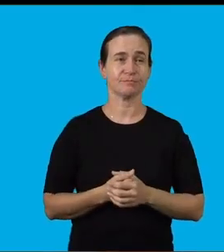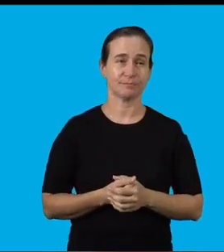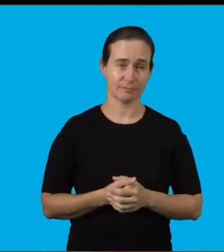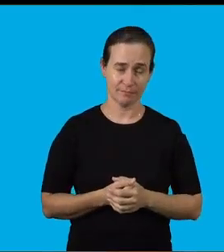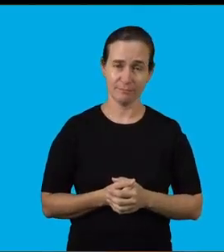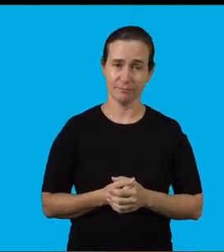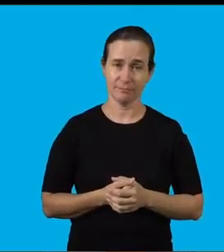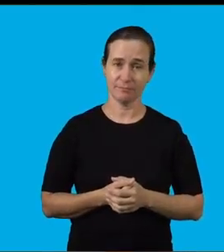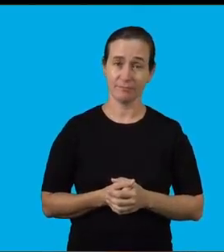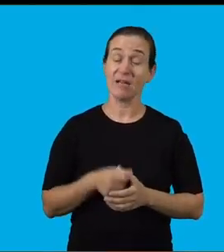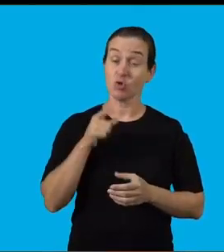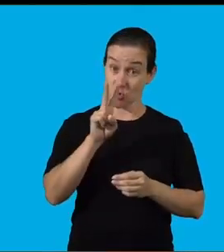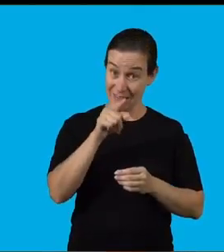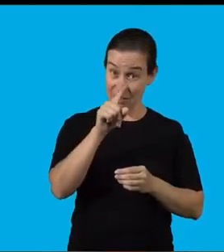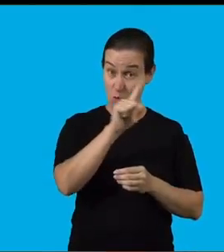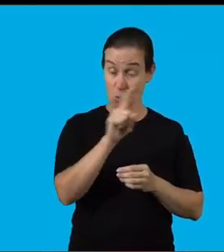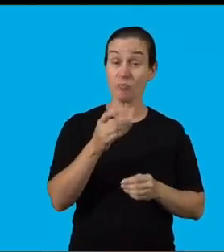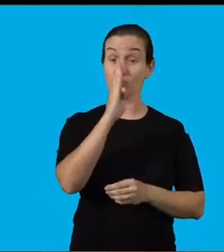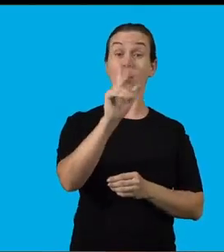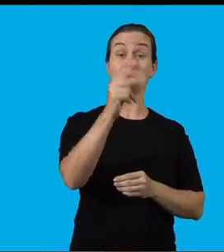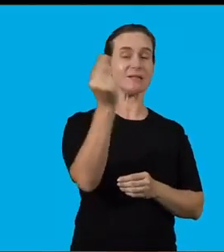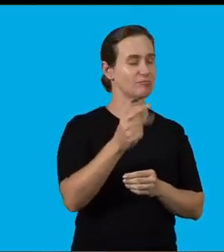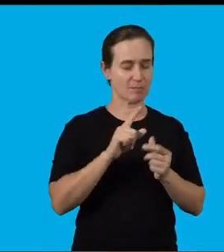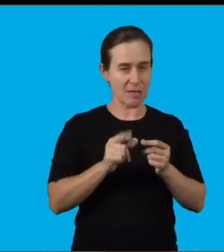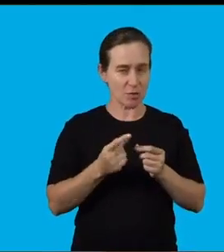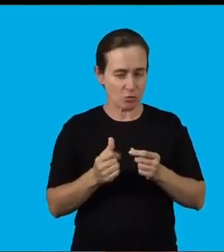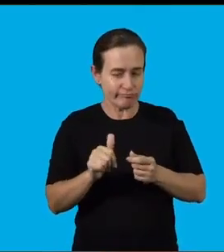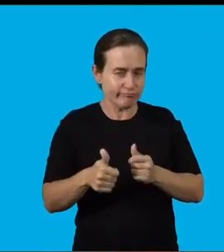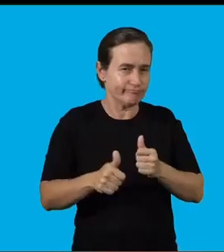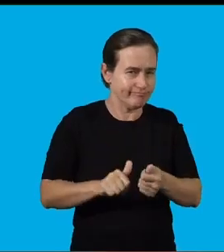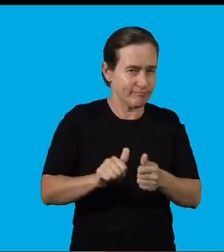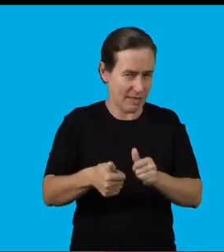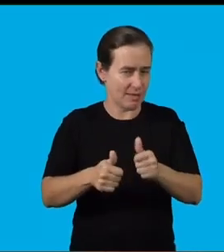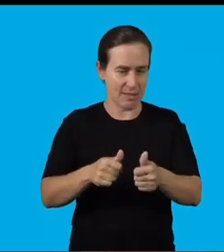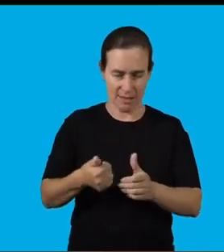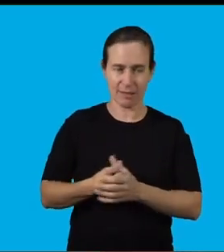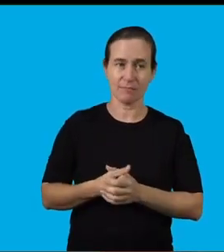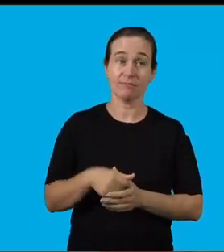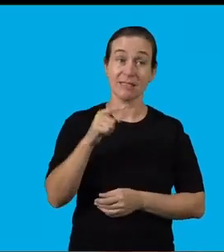then they say, again, like I was saying, it's a multi-level question. The next part leads